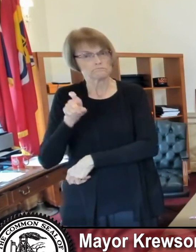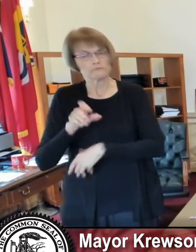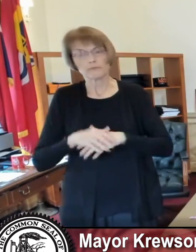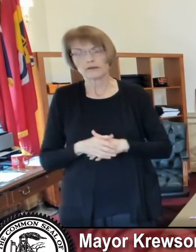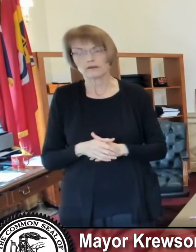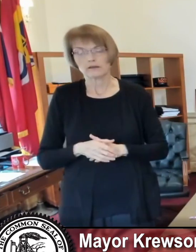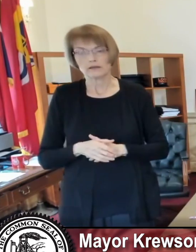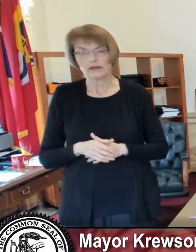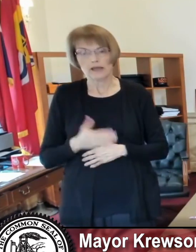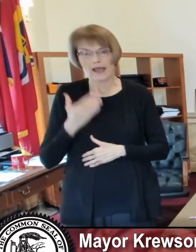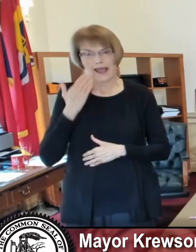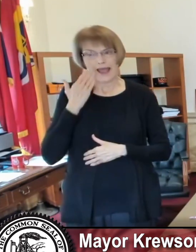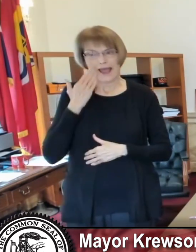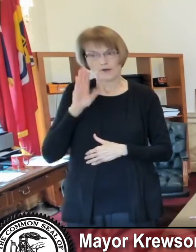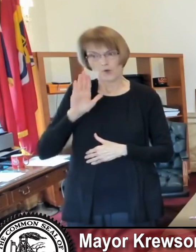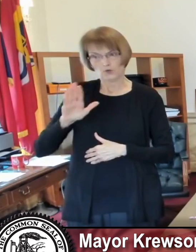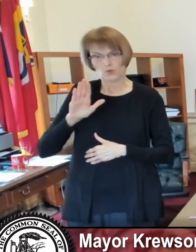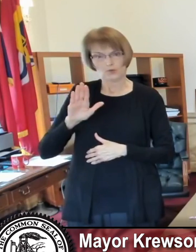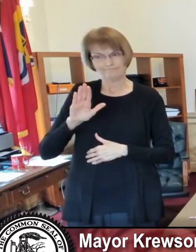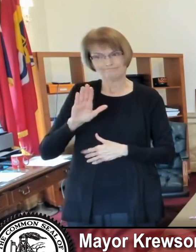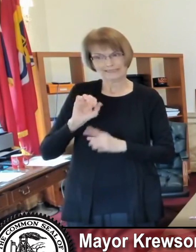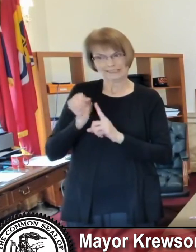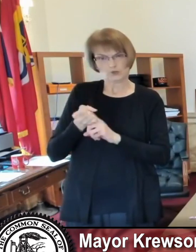mandatory. This has been talked about a lot.